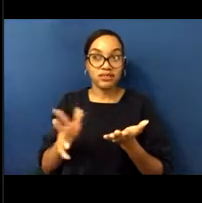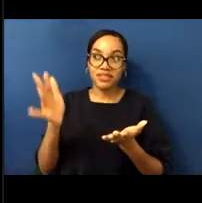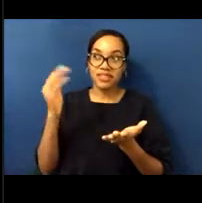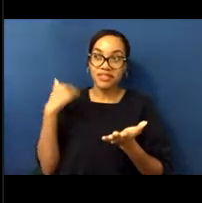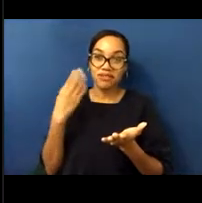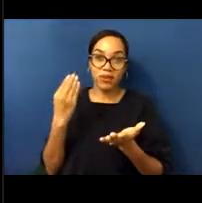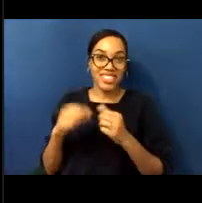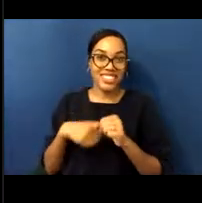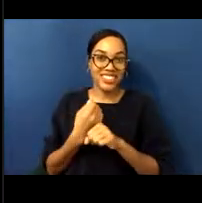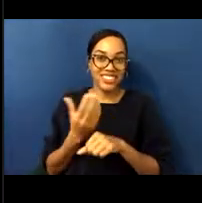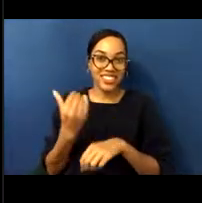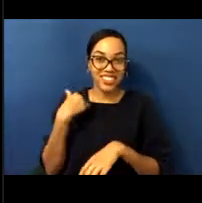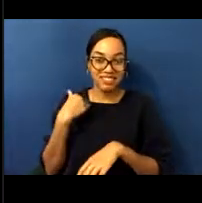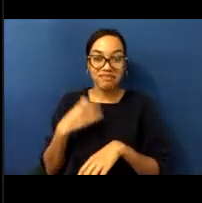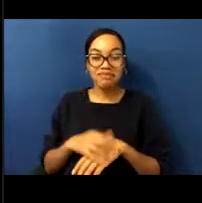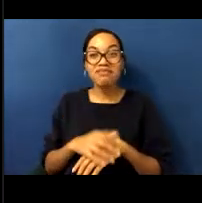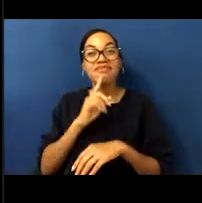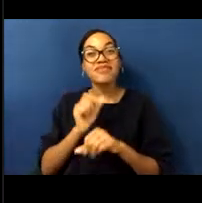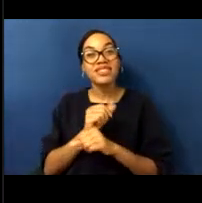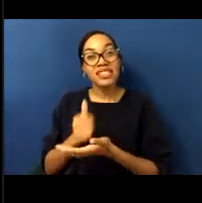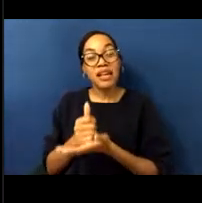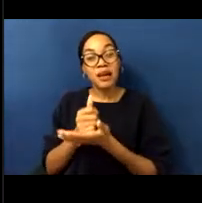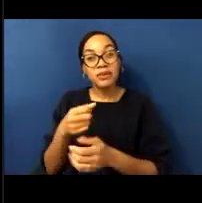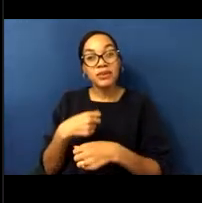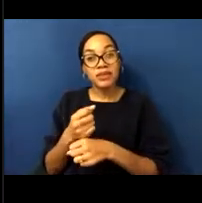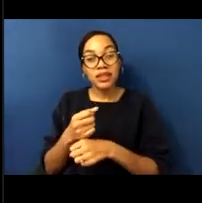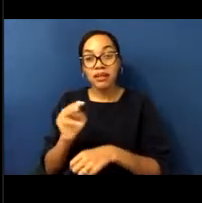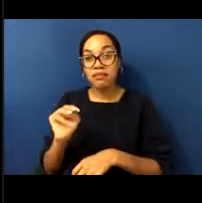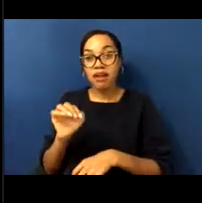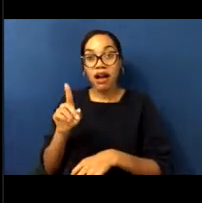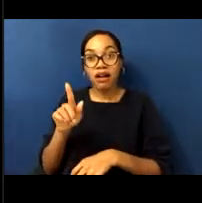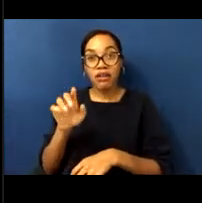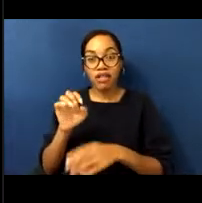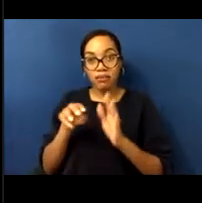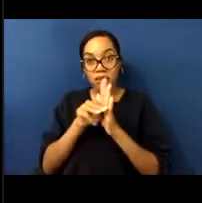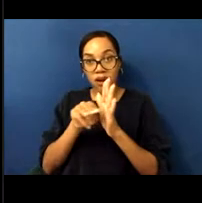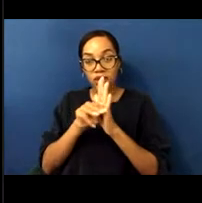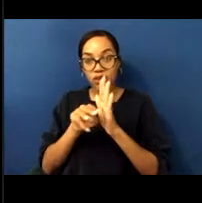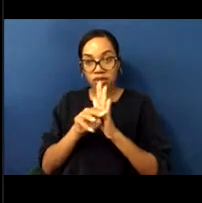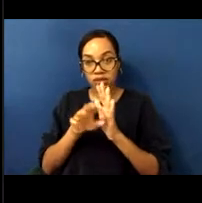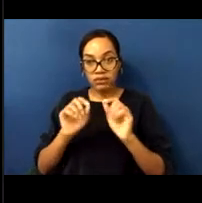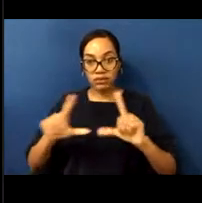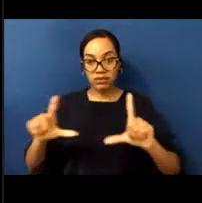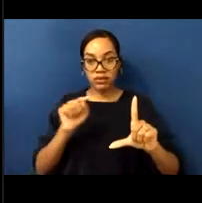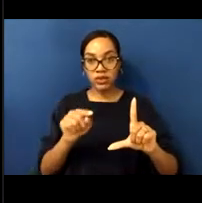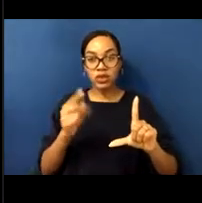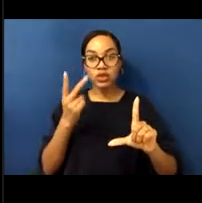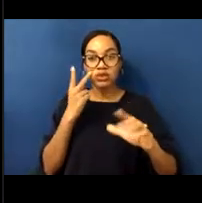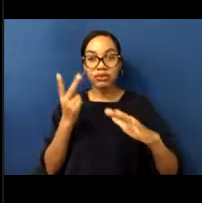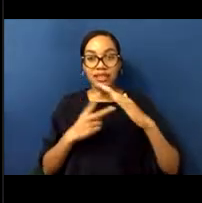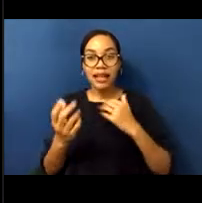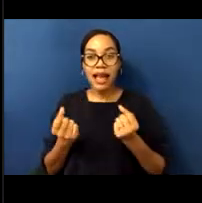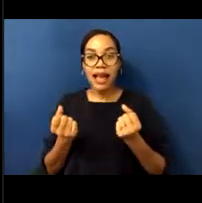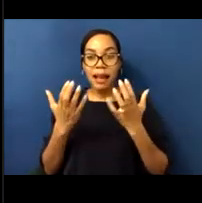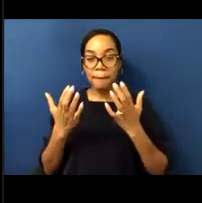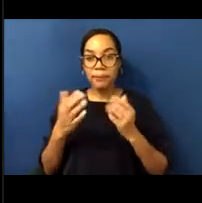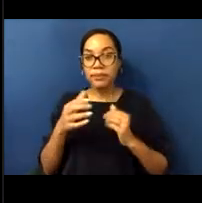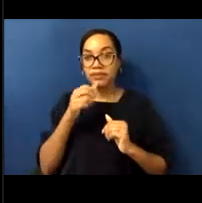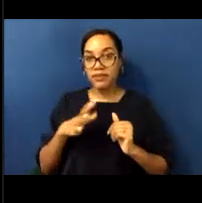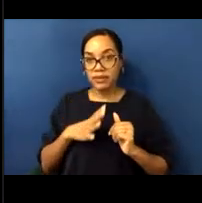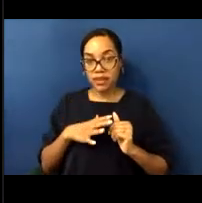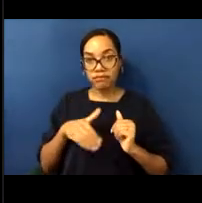years ago. I actually helped create a model that predicts how many nesting females would come each year or the next year based on